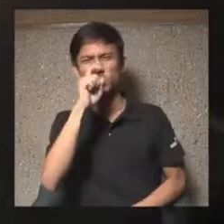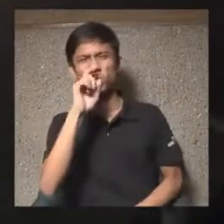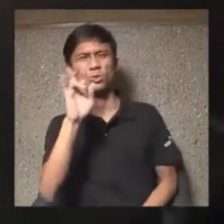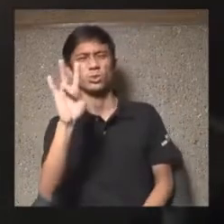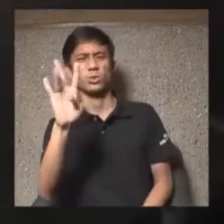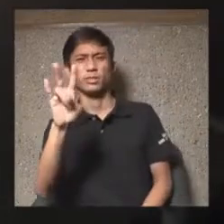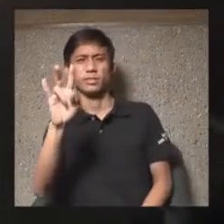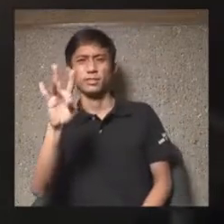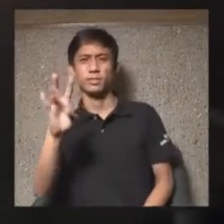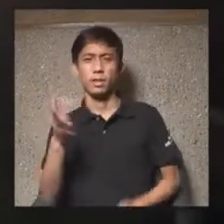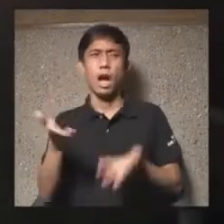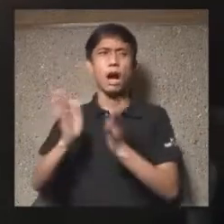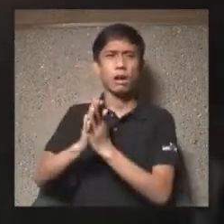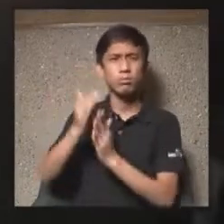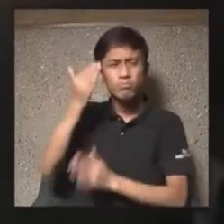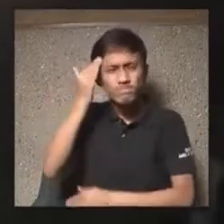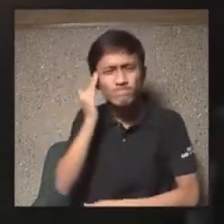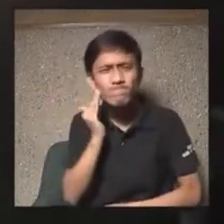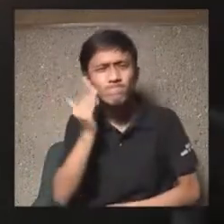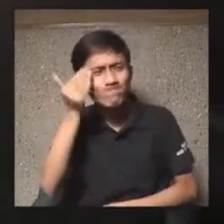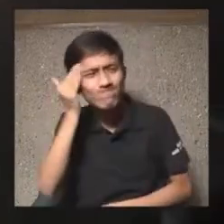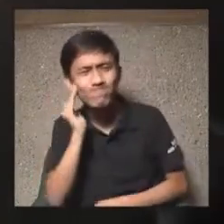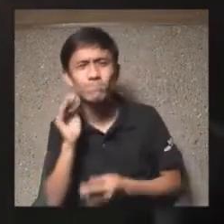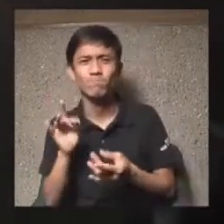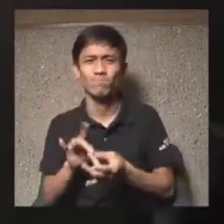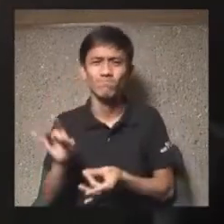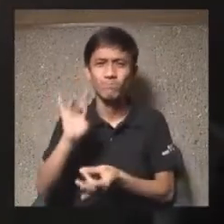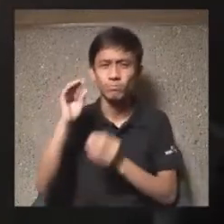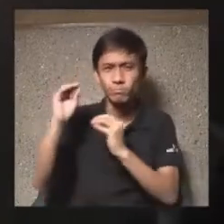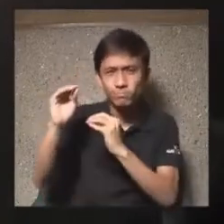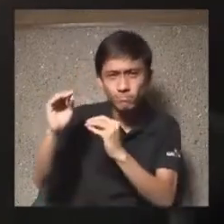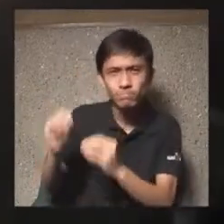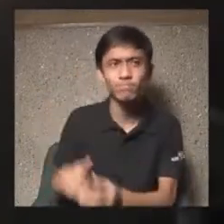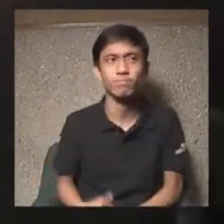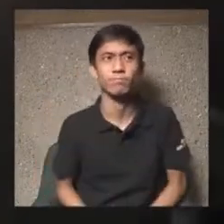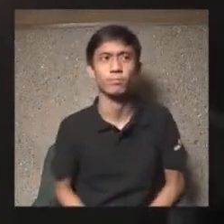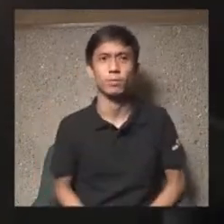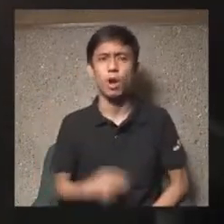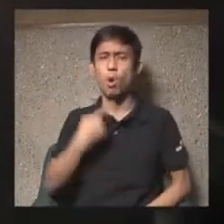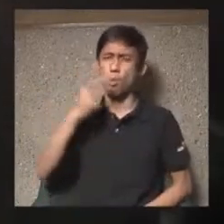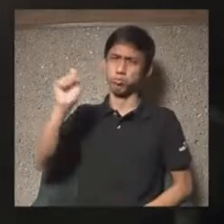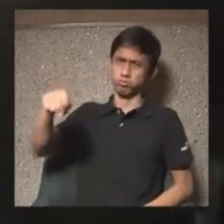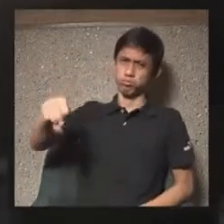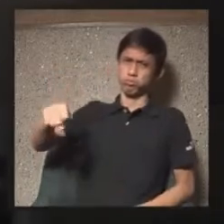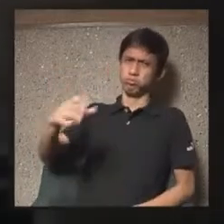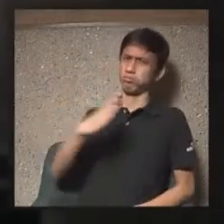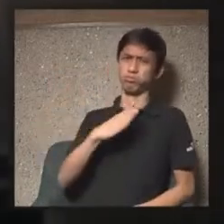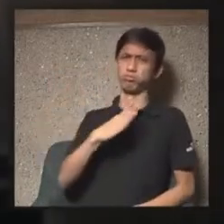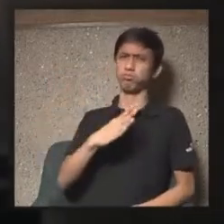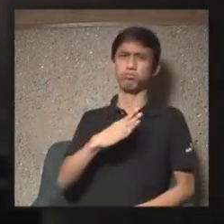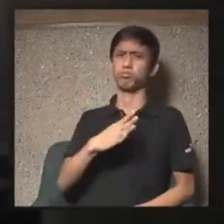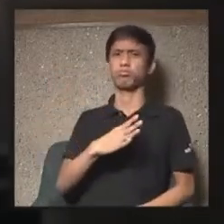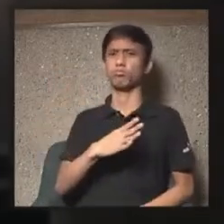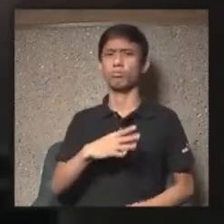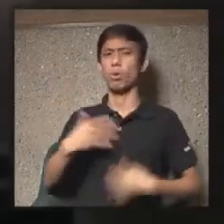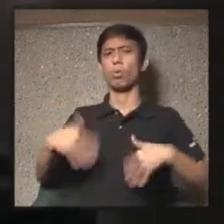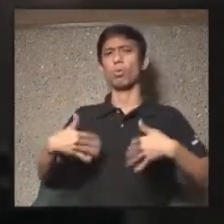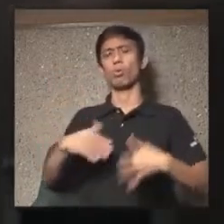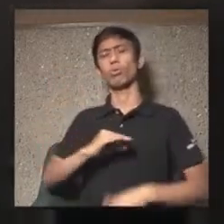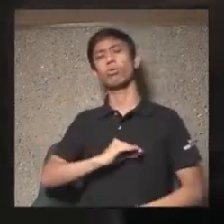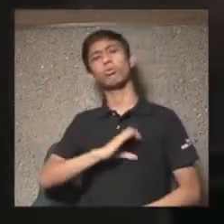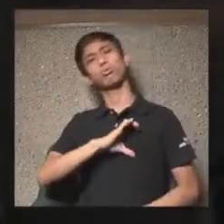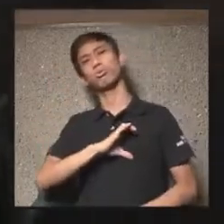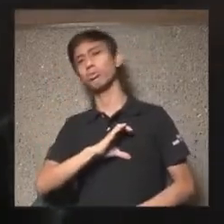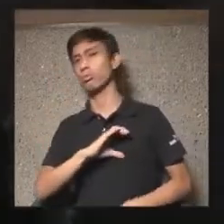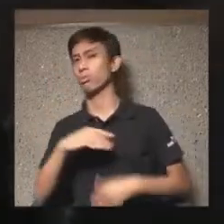mentor? And he said, yes. And I was so delighted. We sat down together for the first time,